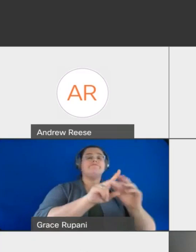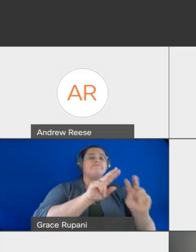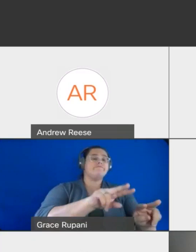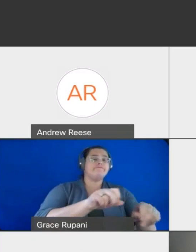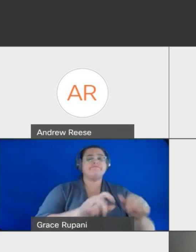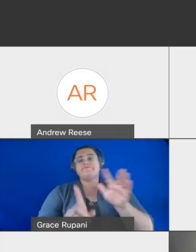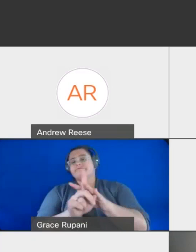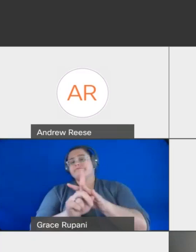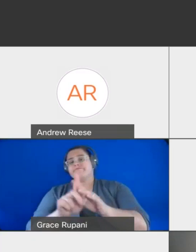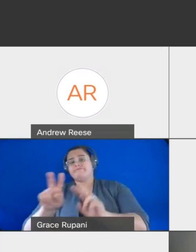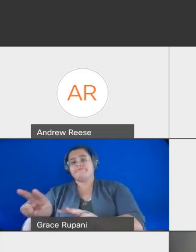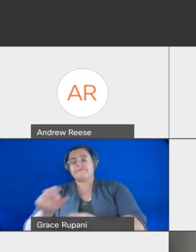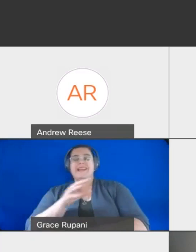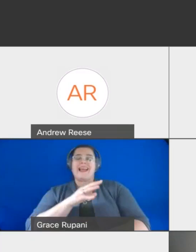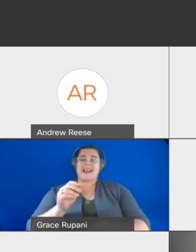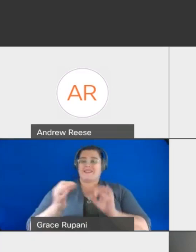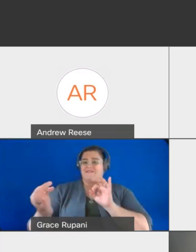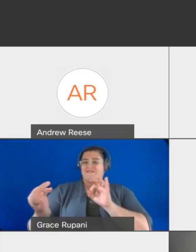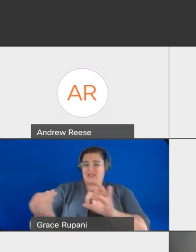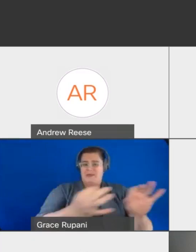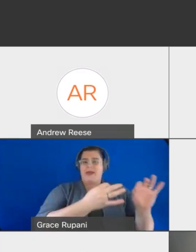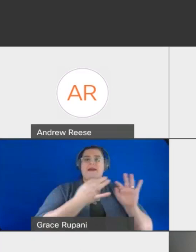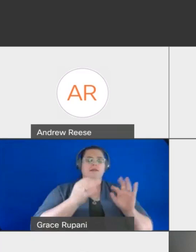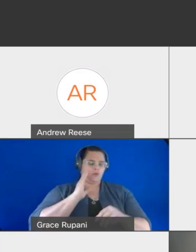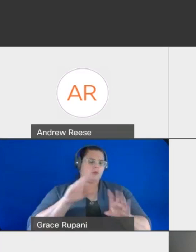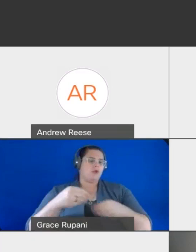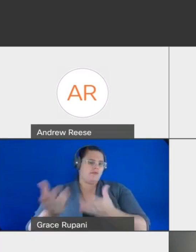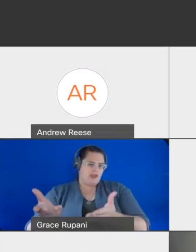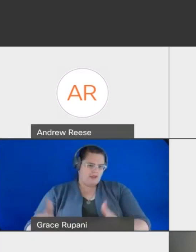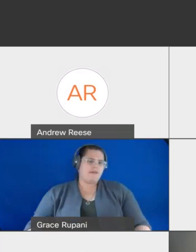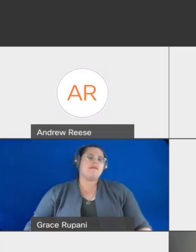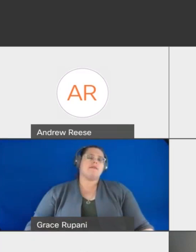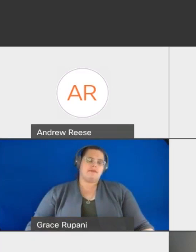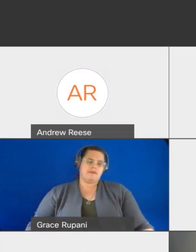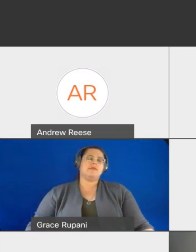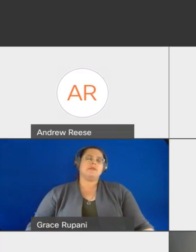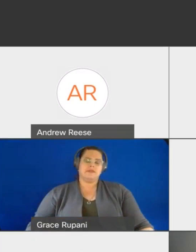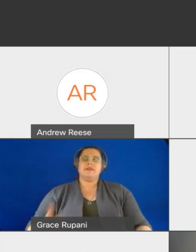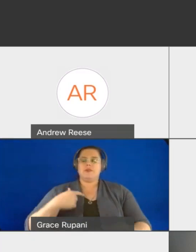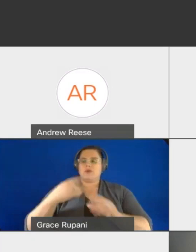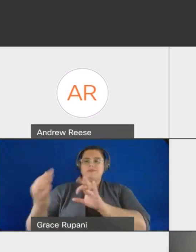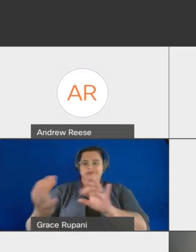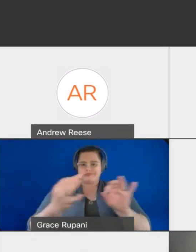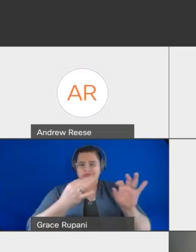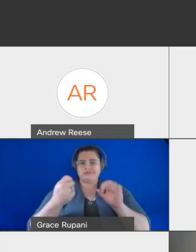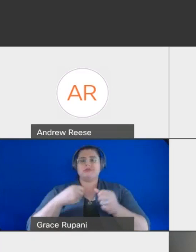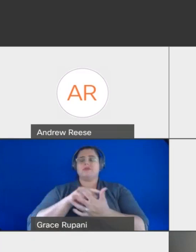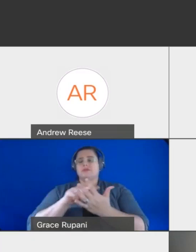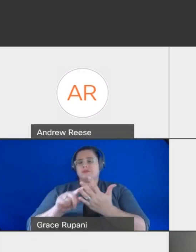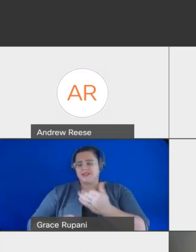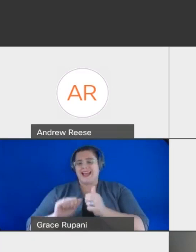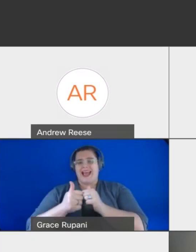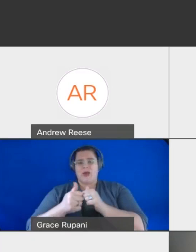agencies about what we're seeing and, you know, the areas where we feel that they need to strengthen